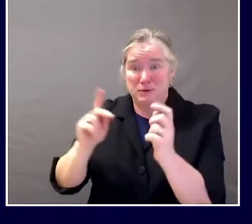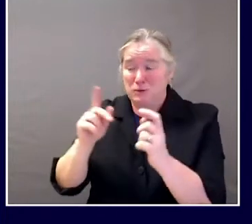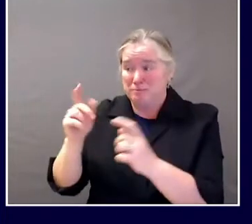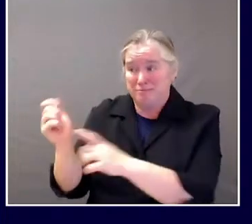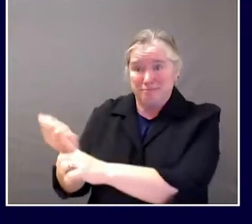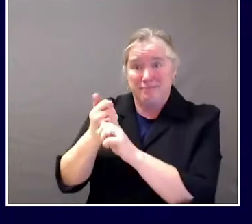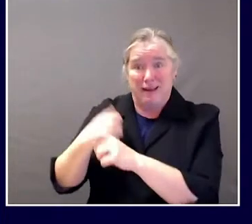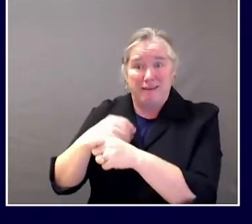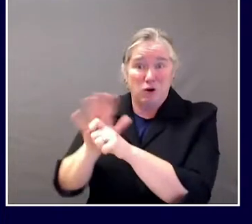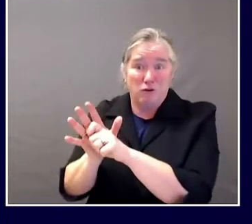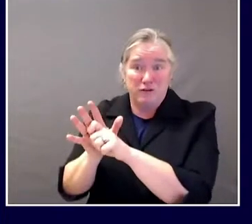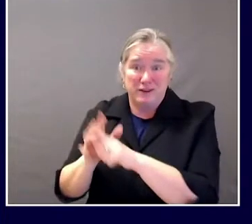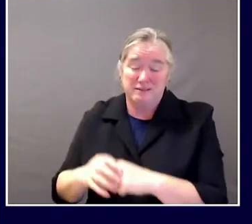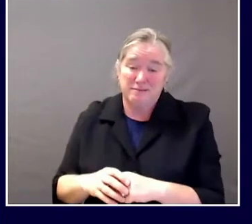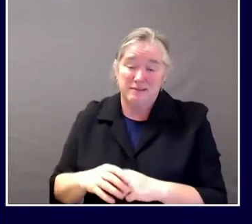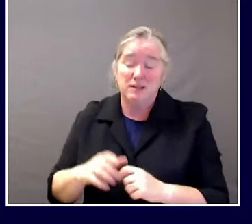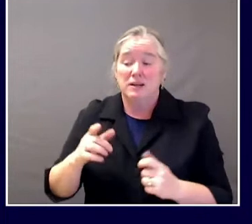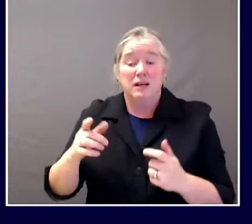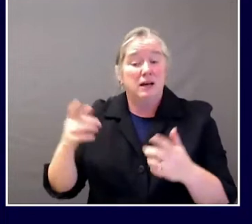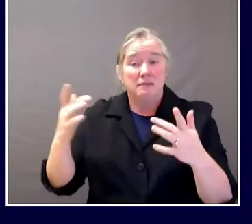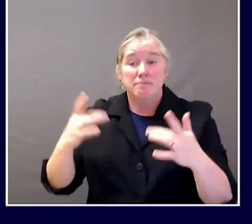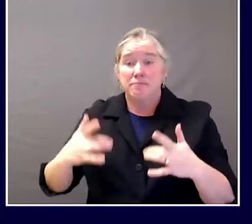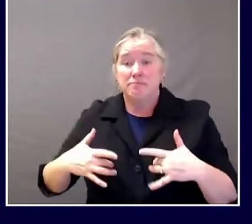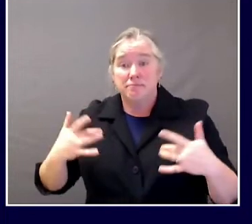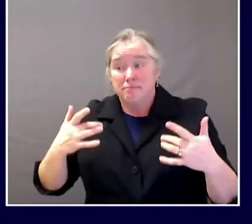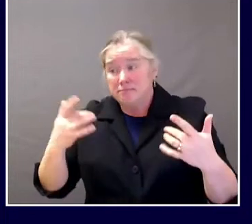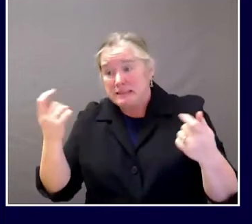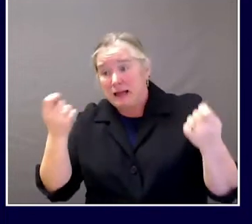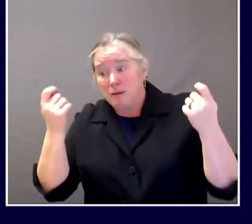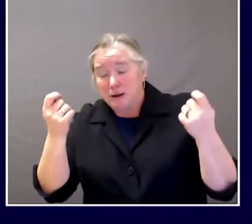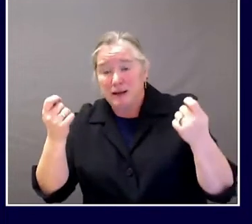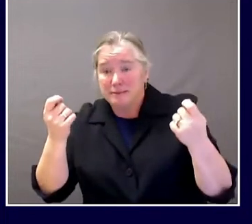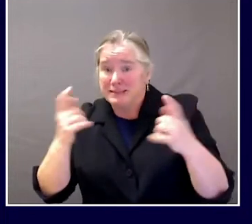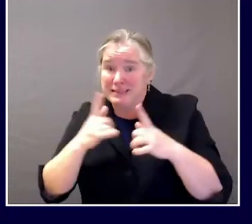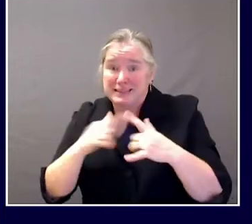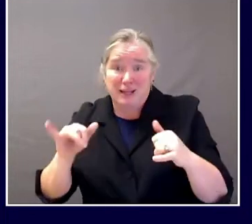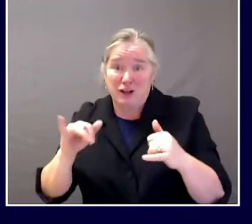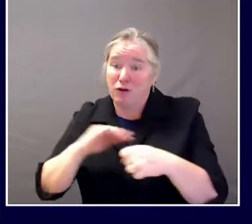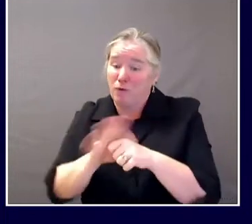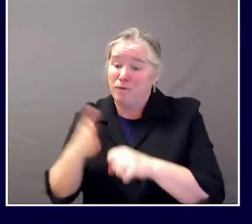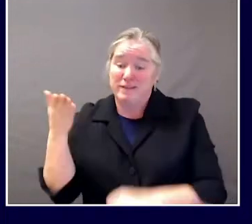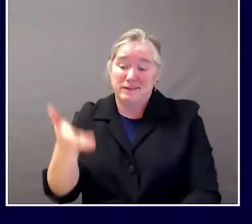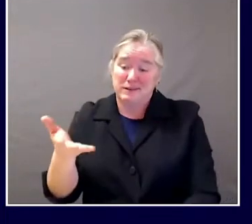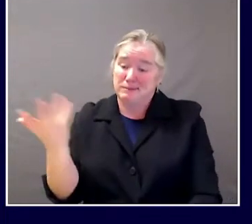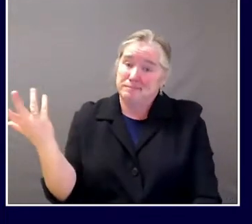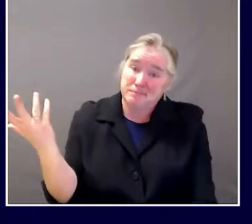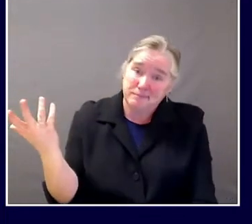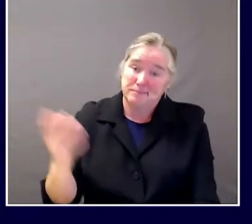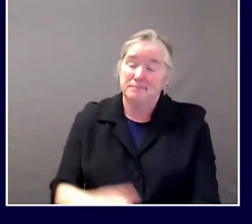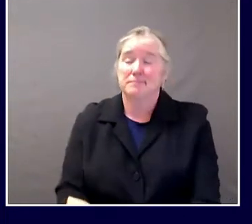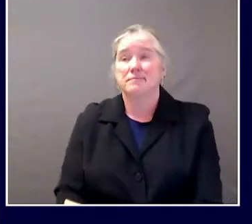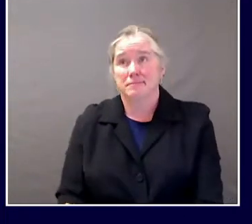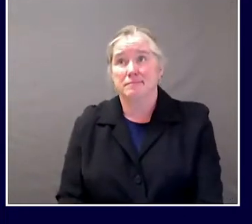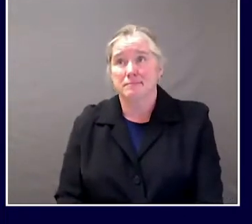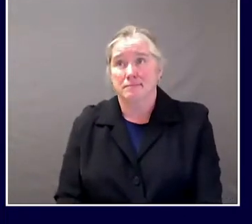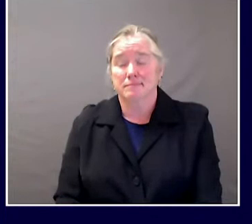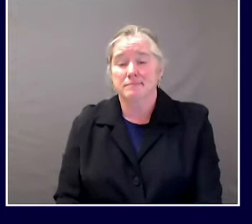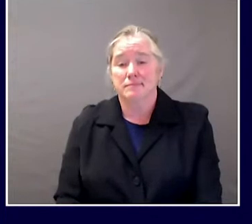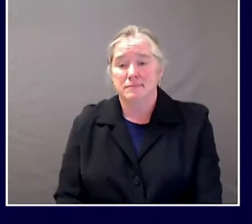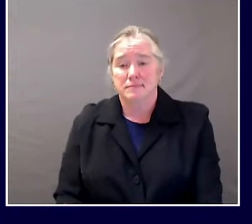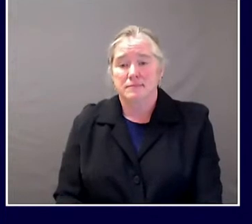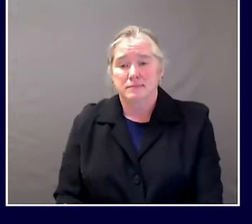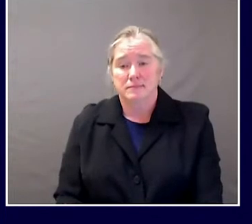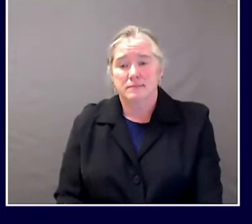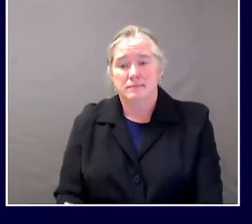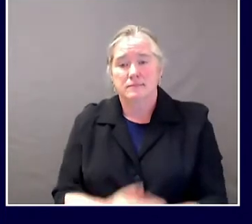just because you're going down there for an inauguration related event. Great, thanks. I'm going to turn it over